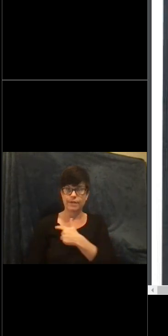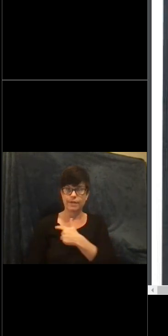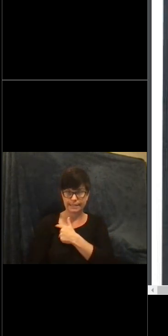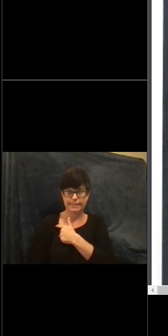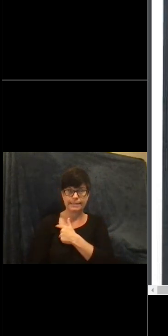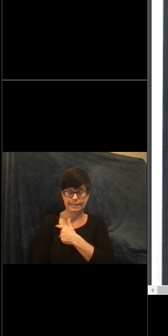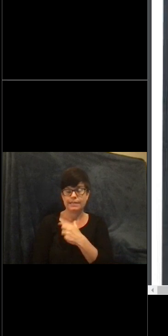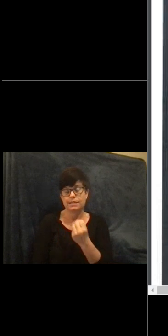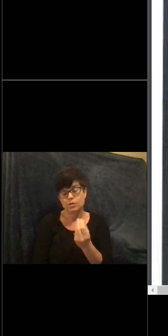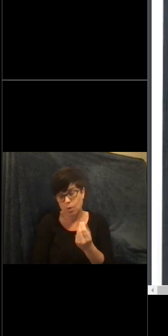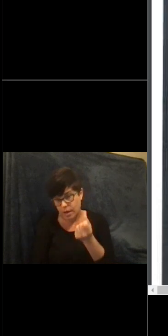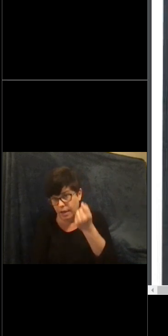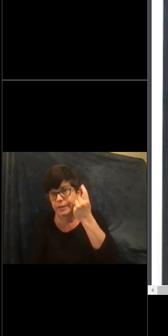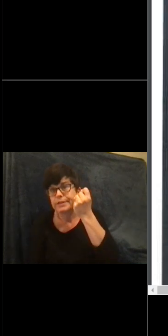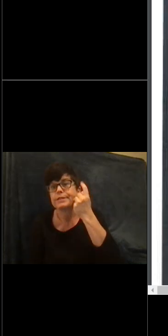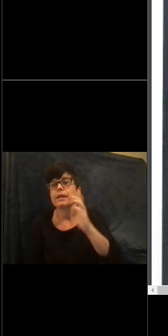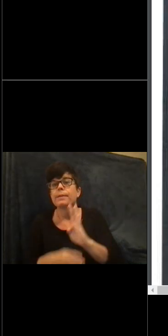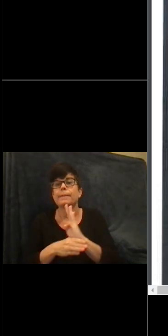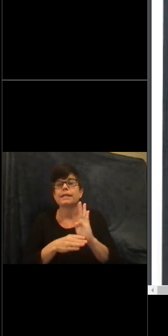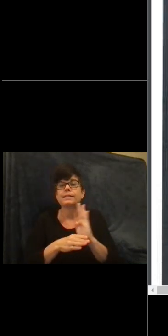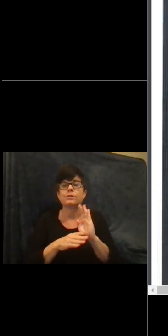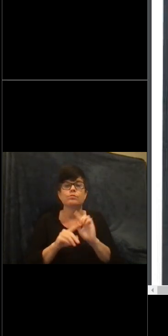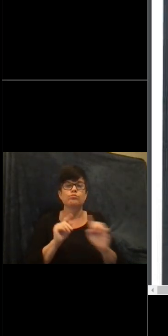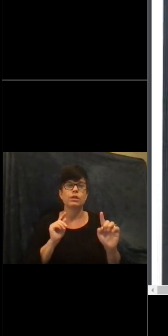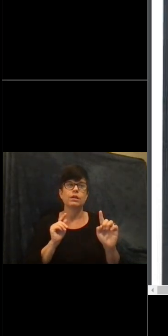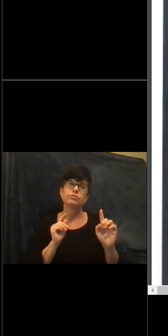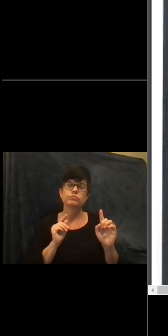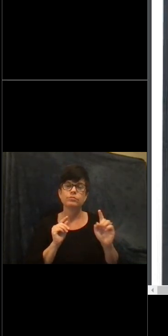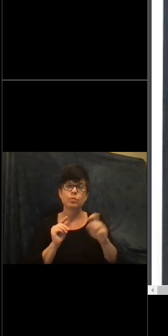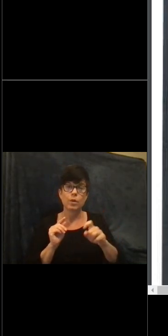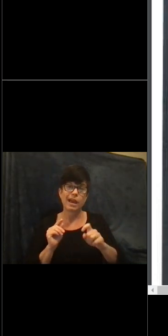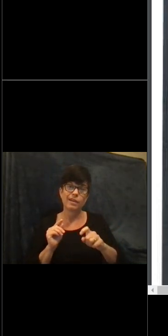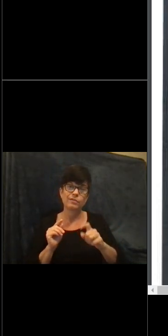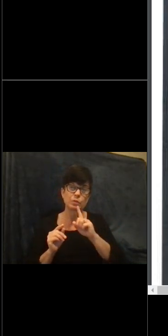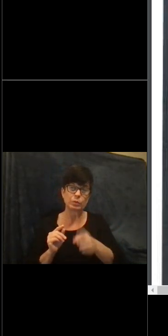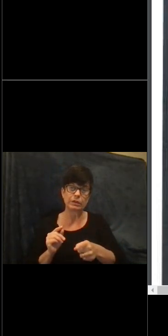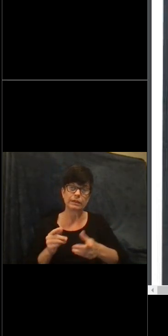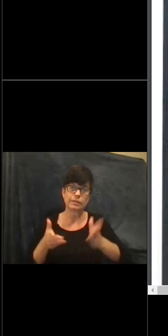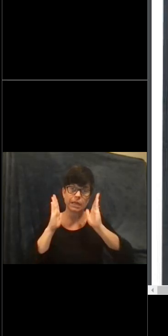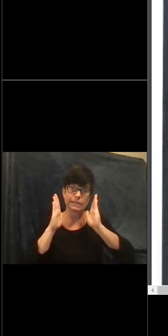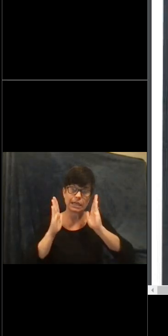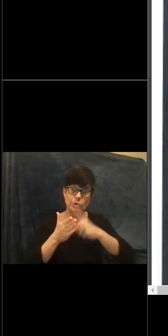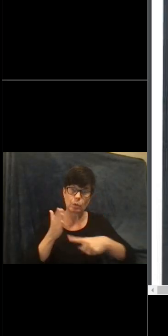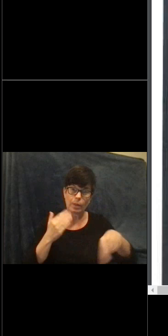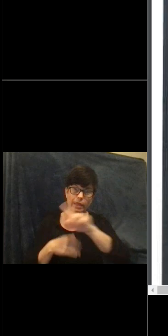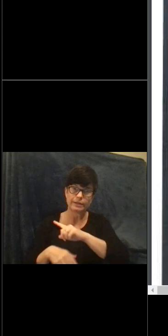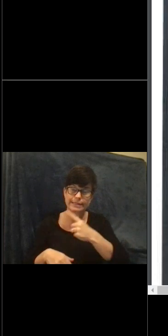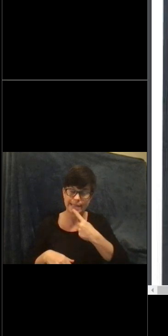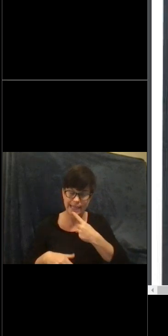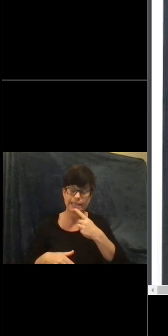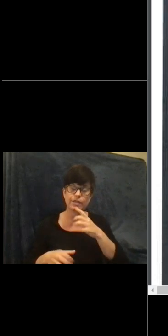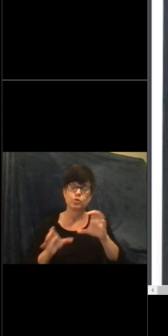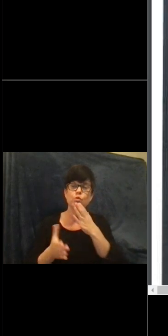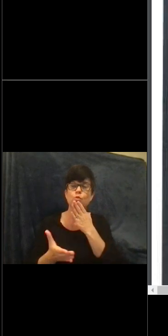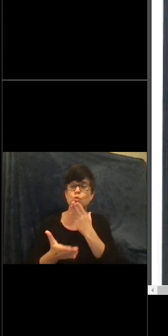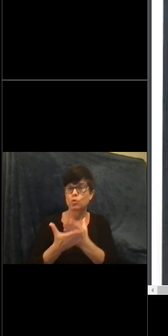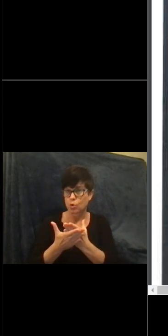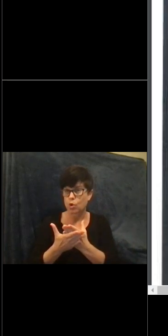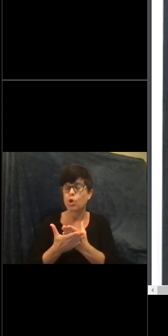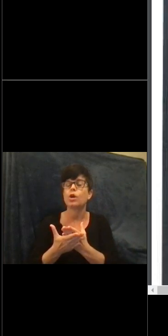know, I understand it's business, but at some point, you know, I think we need to conduct good mutual business. And if we approve